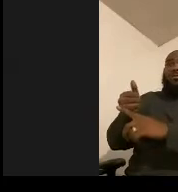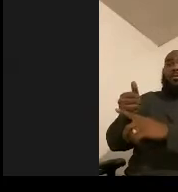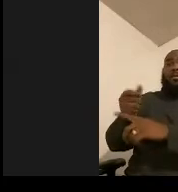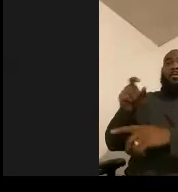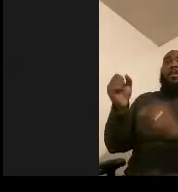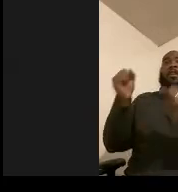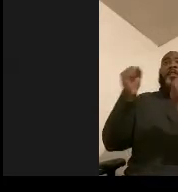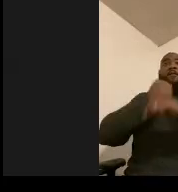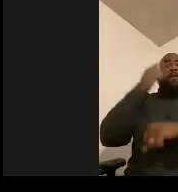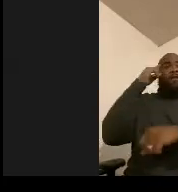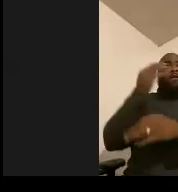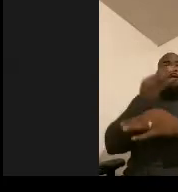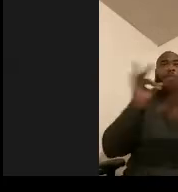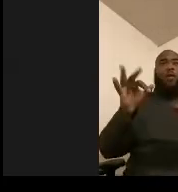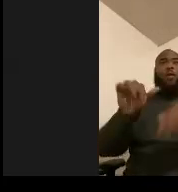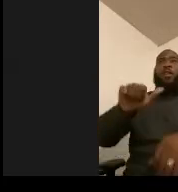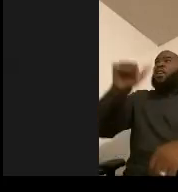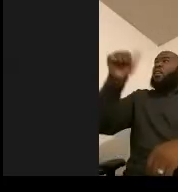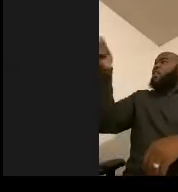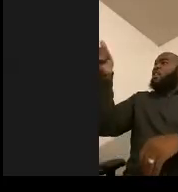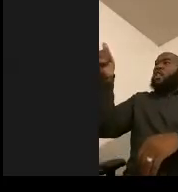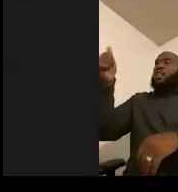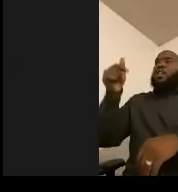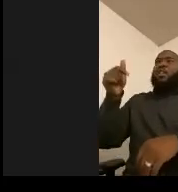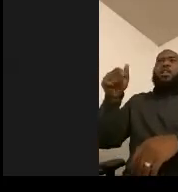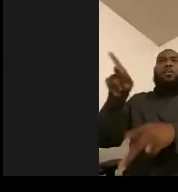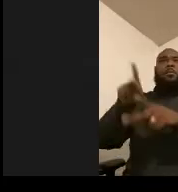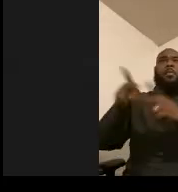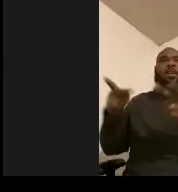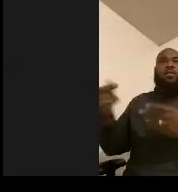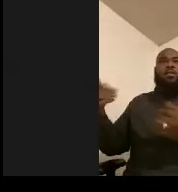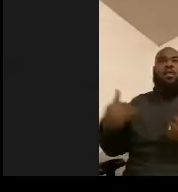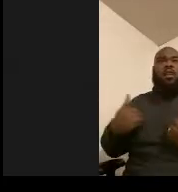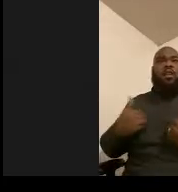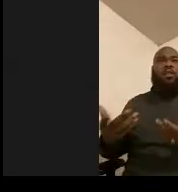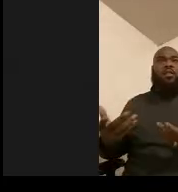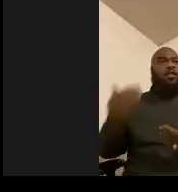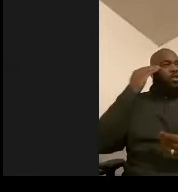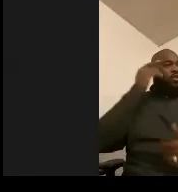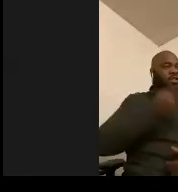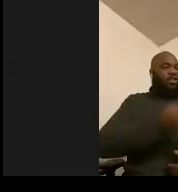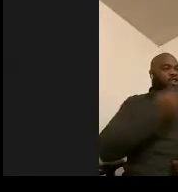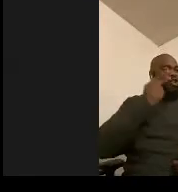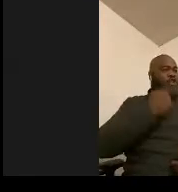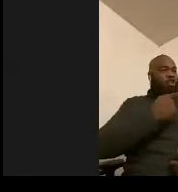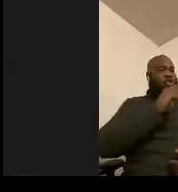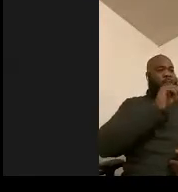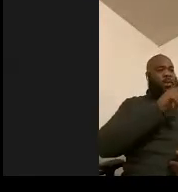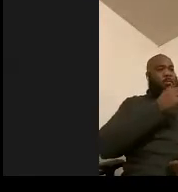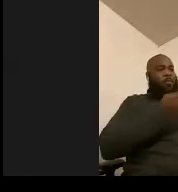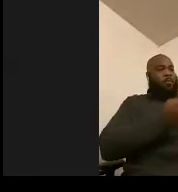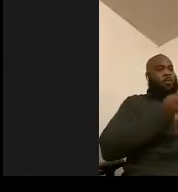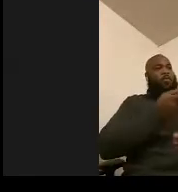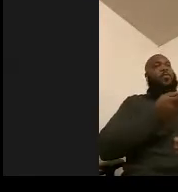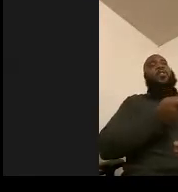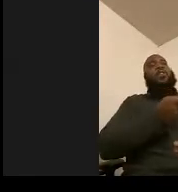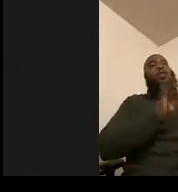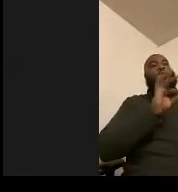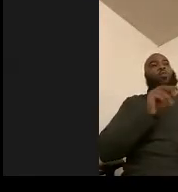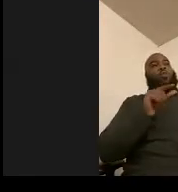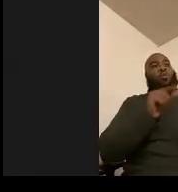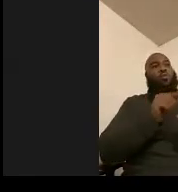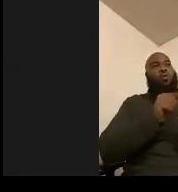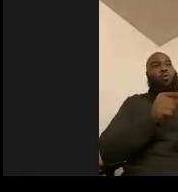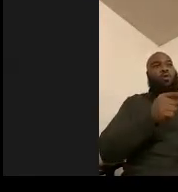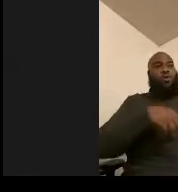freedom somewhere else that they don't have. And here, you know, King's lyricism. He says, we were taking the black young men who had